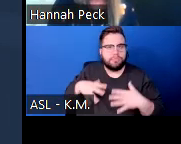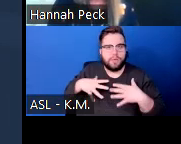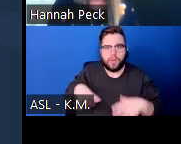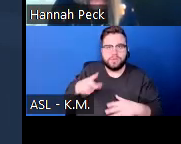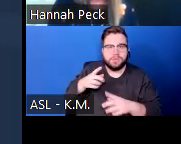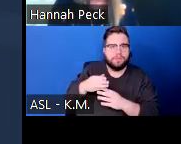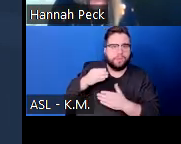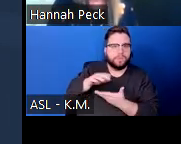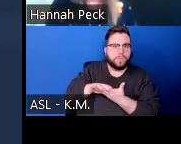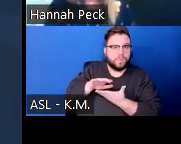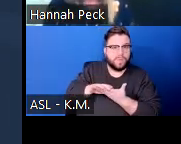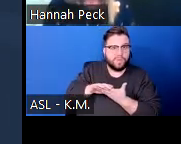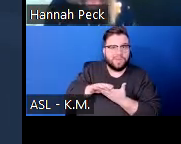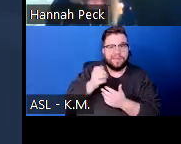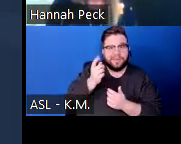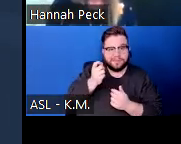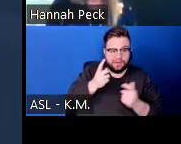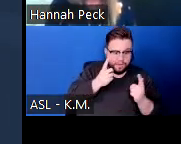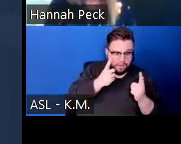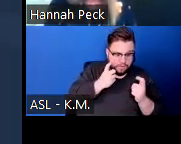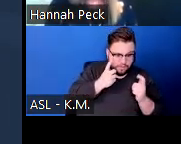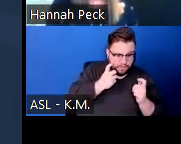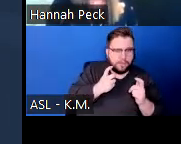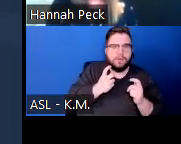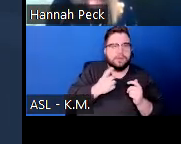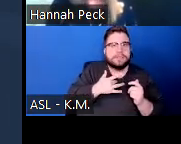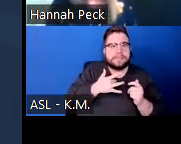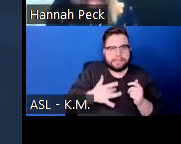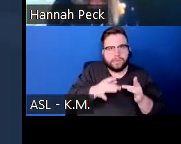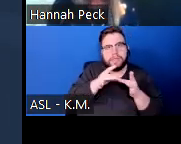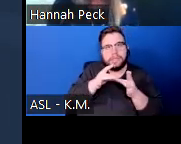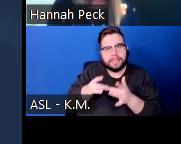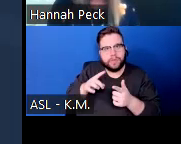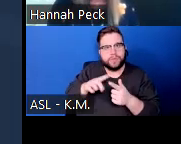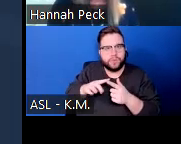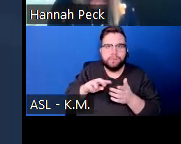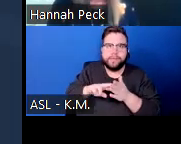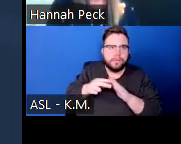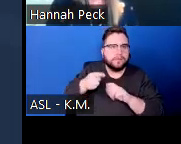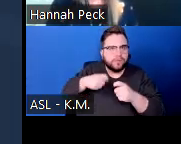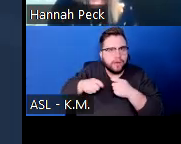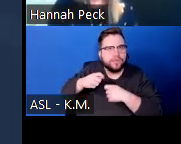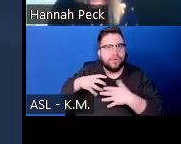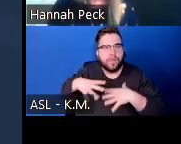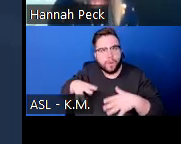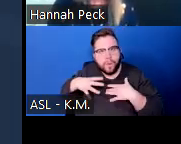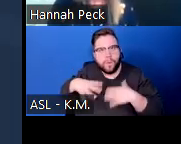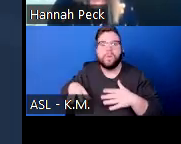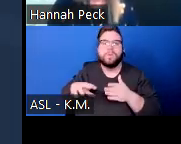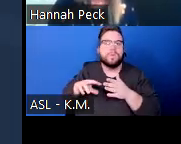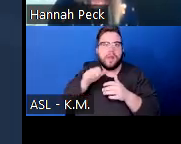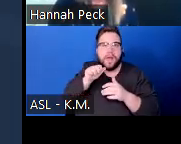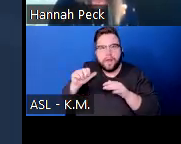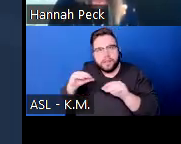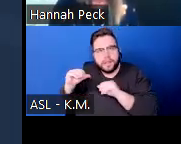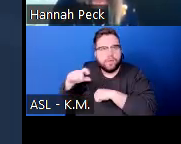spiral into needing to change clothes more frequently, taking longer to get out the door, late for school, and so